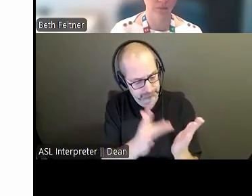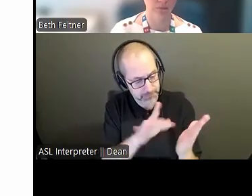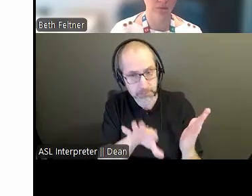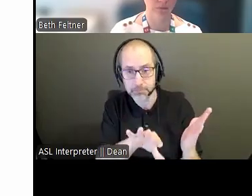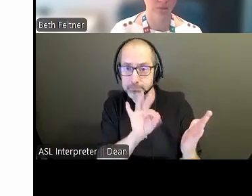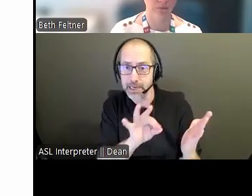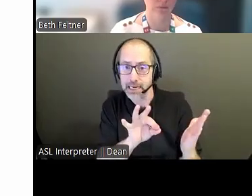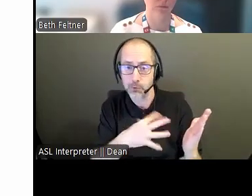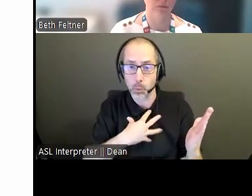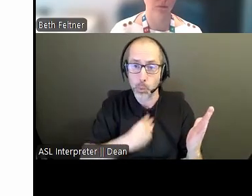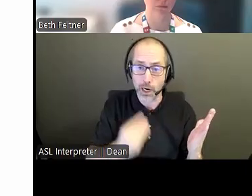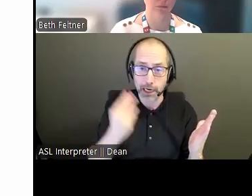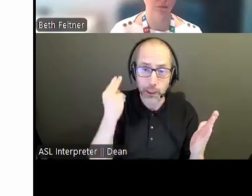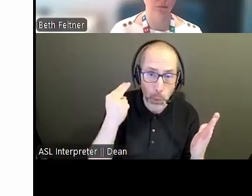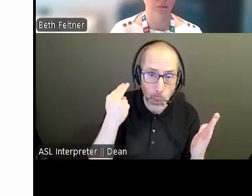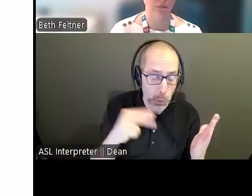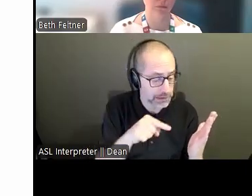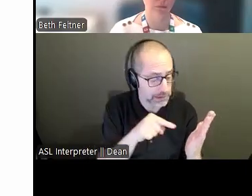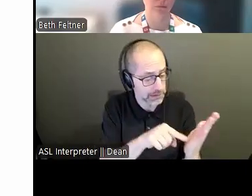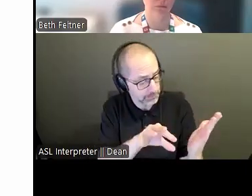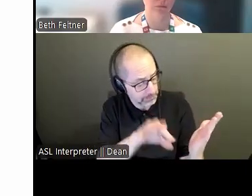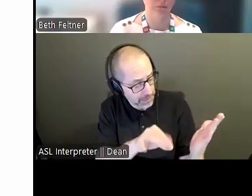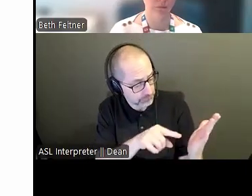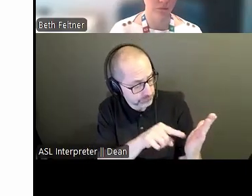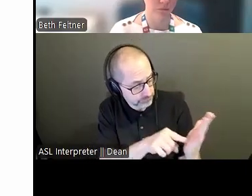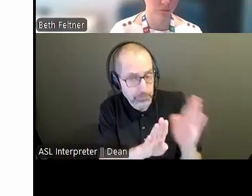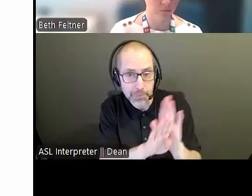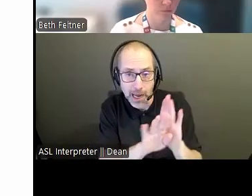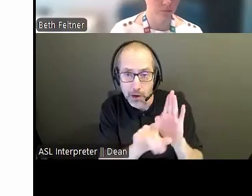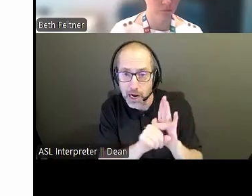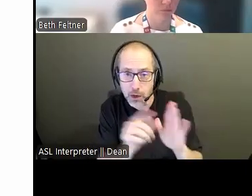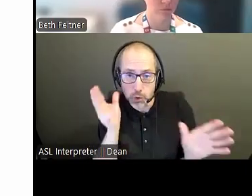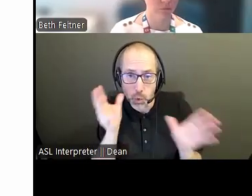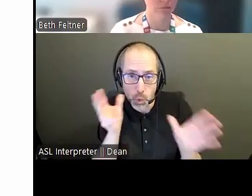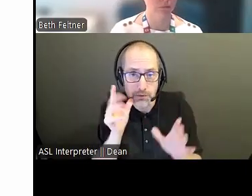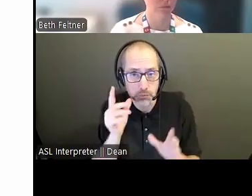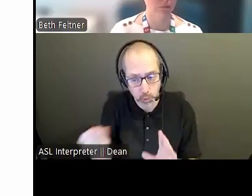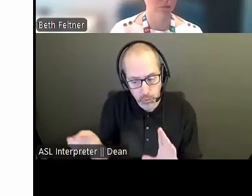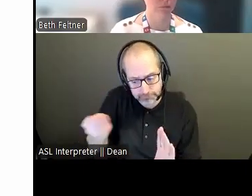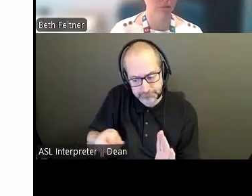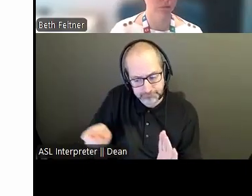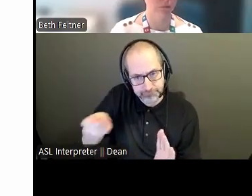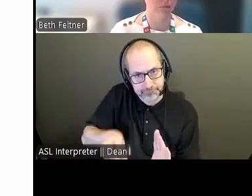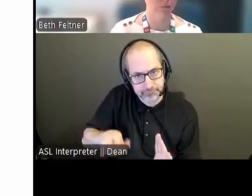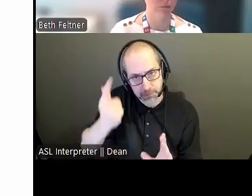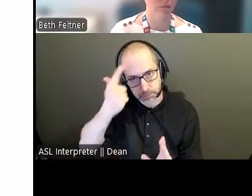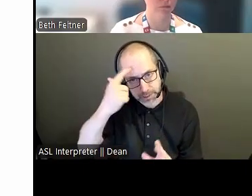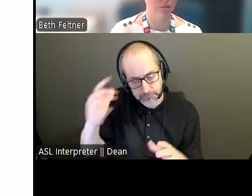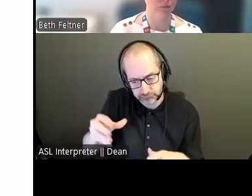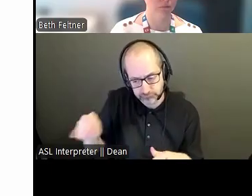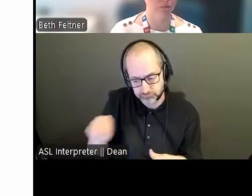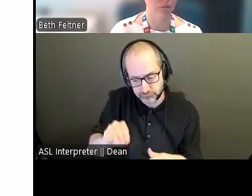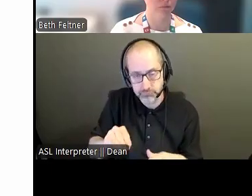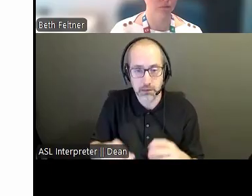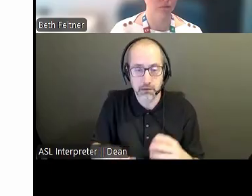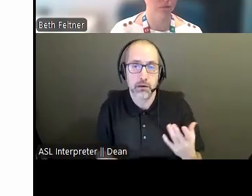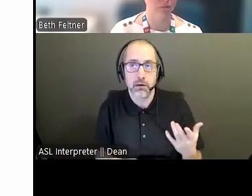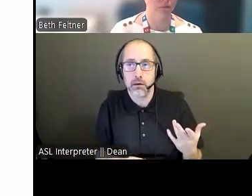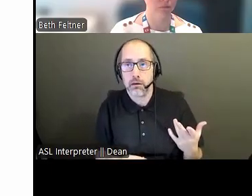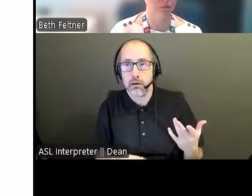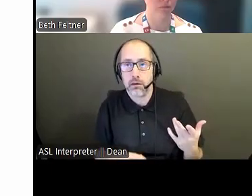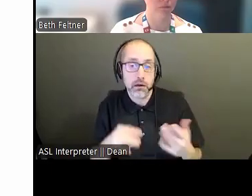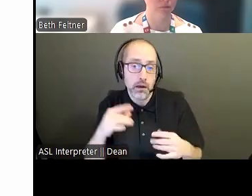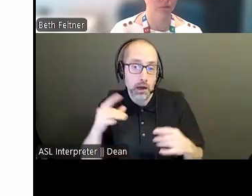you can turn on and off as needed. And then there's other sound generators. It doesn't have to be a hearing